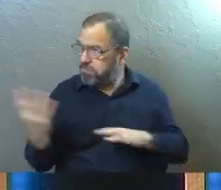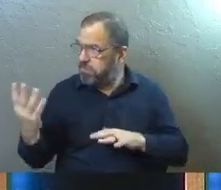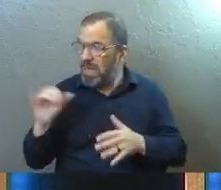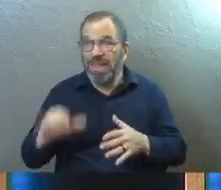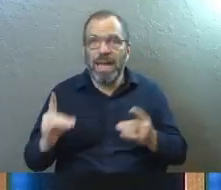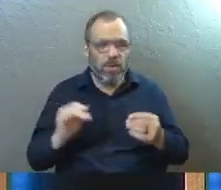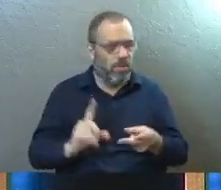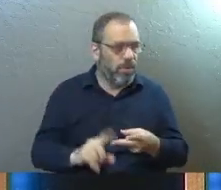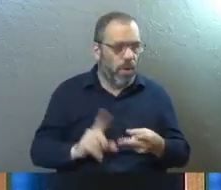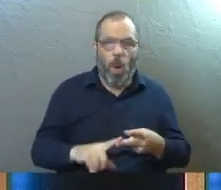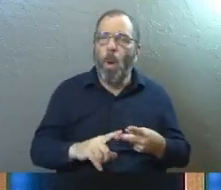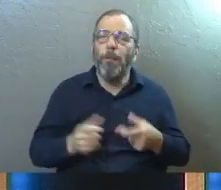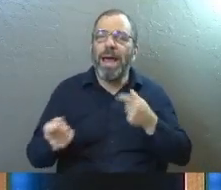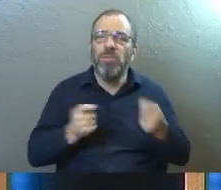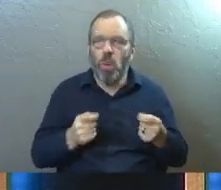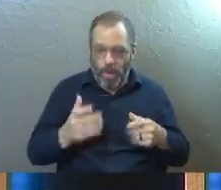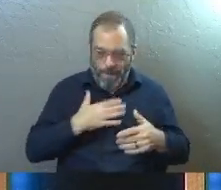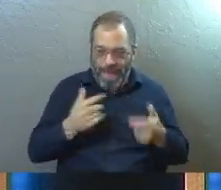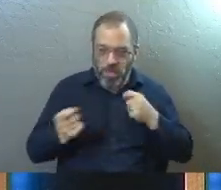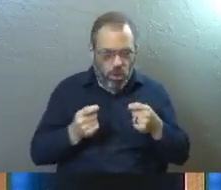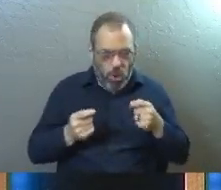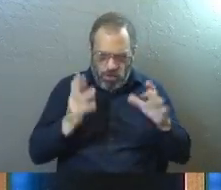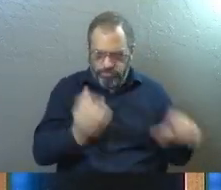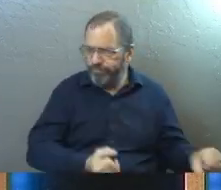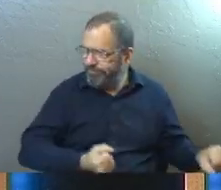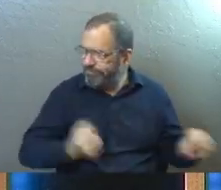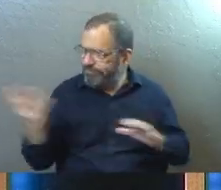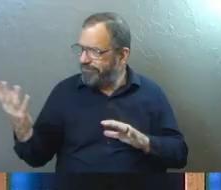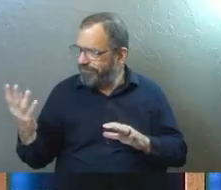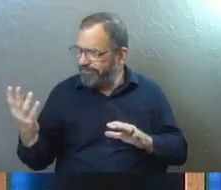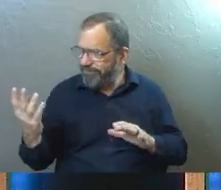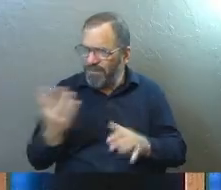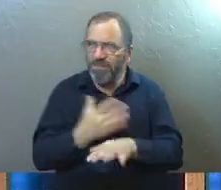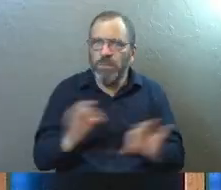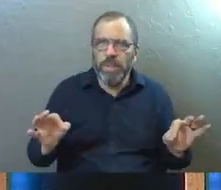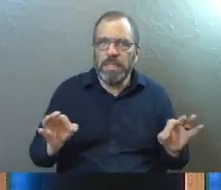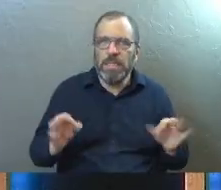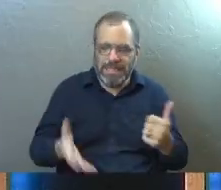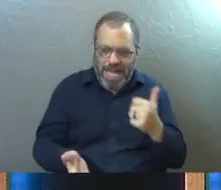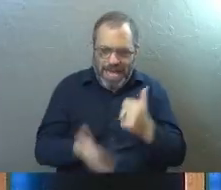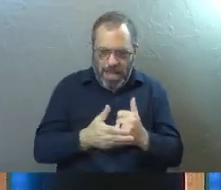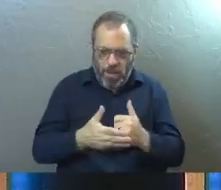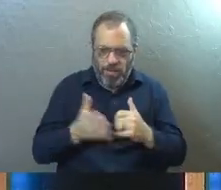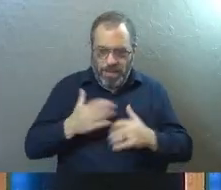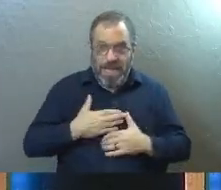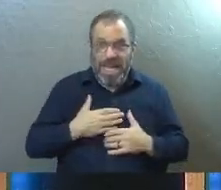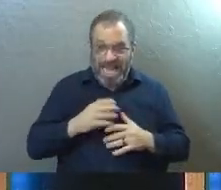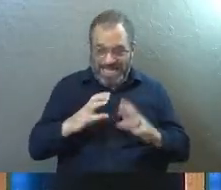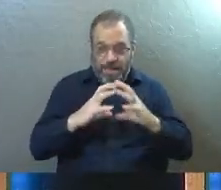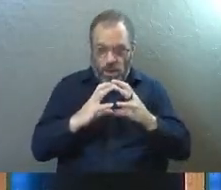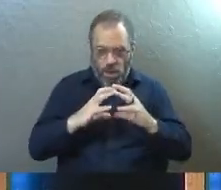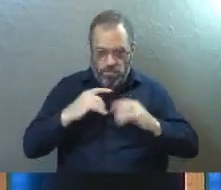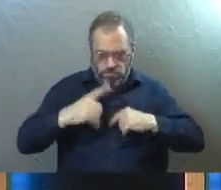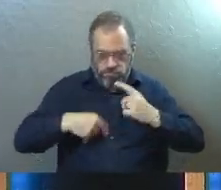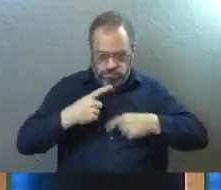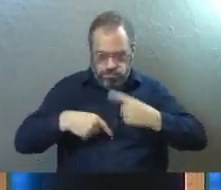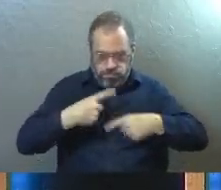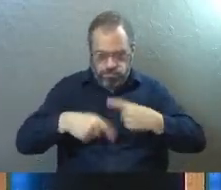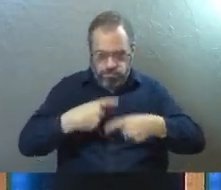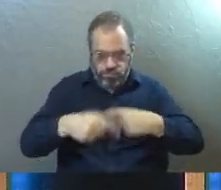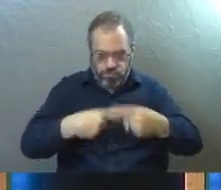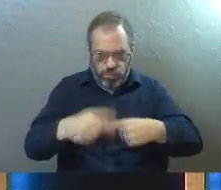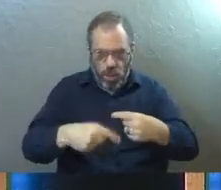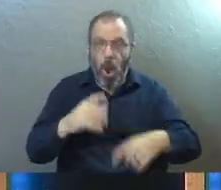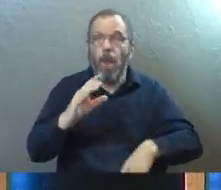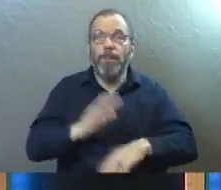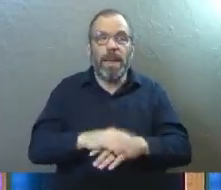I could do. What's something in my control that I could just get rid of and be free of to help as the ball rolls down the lane, right?